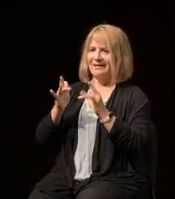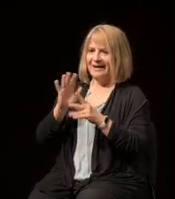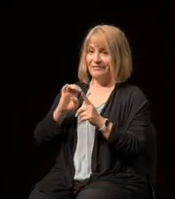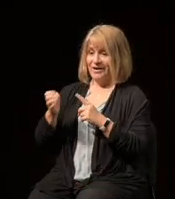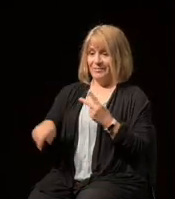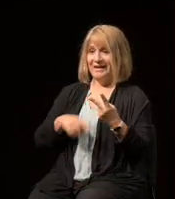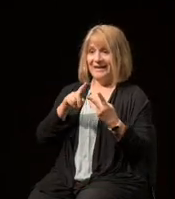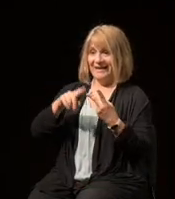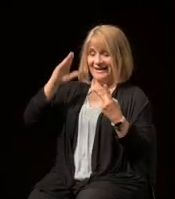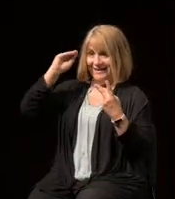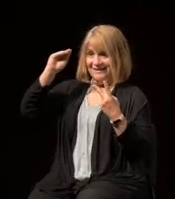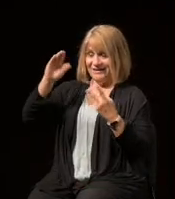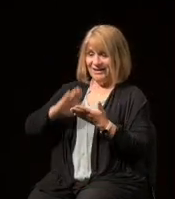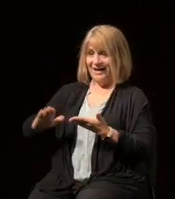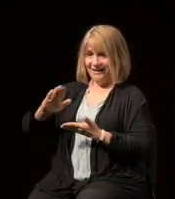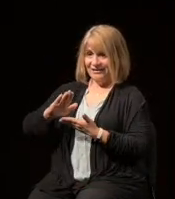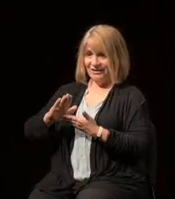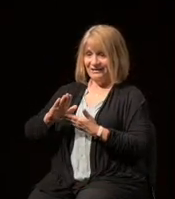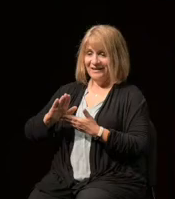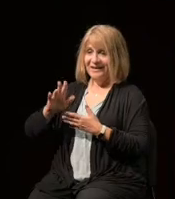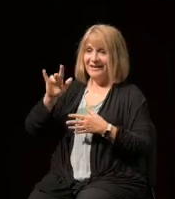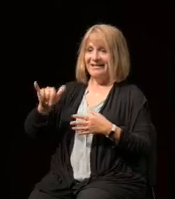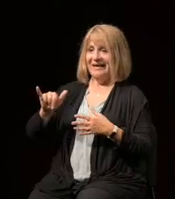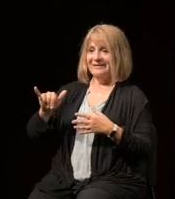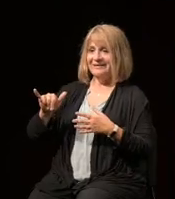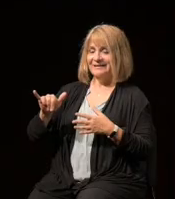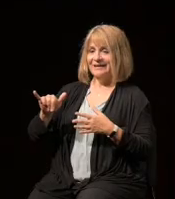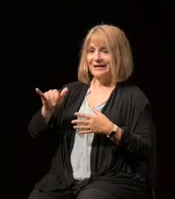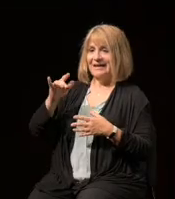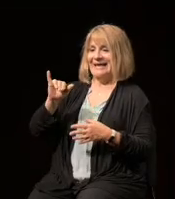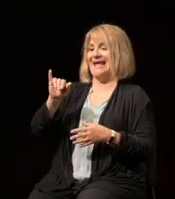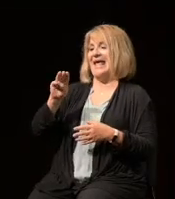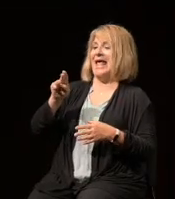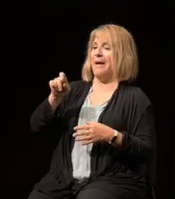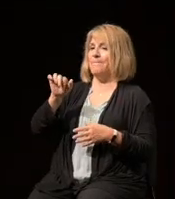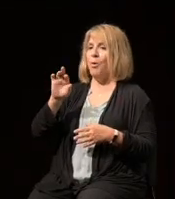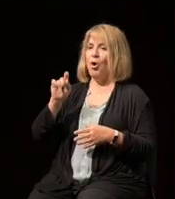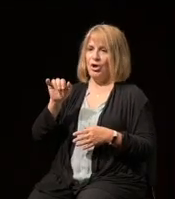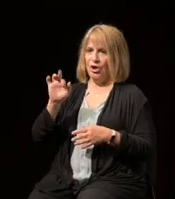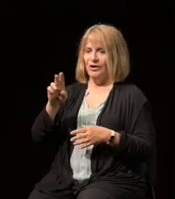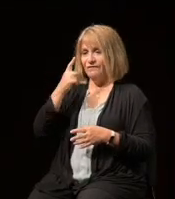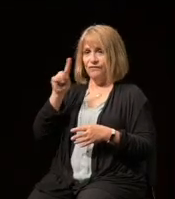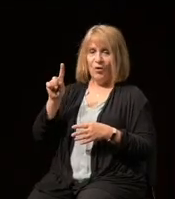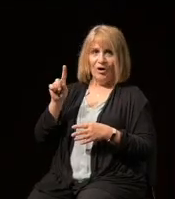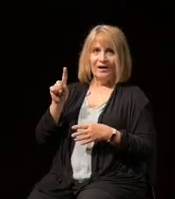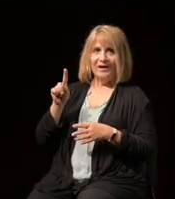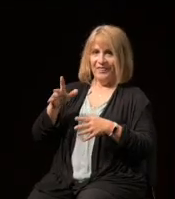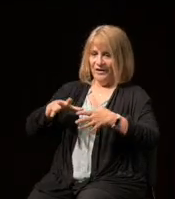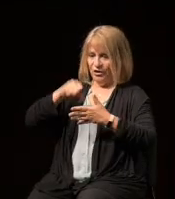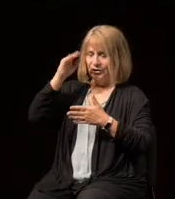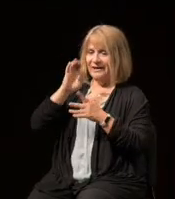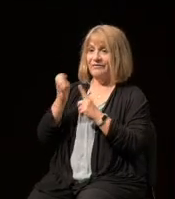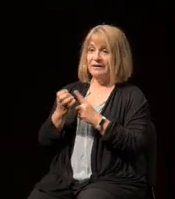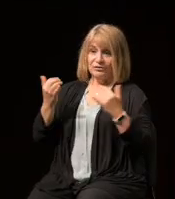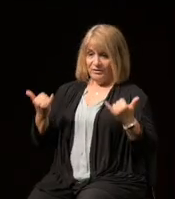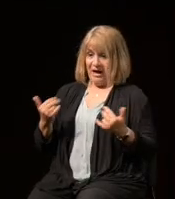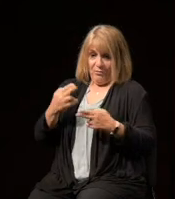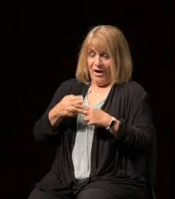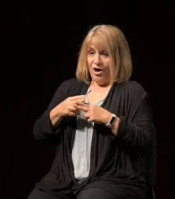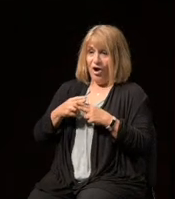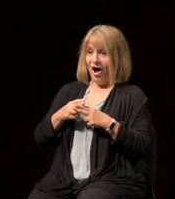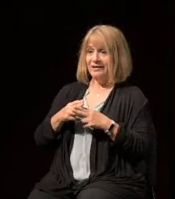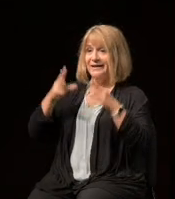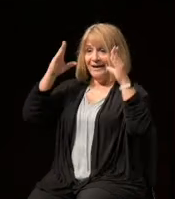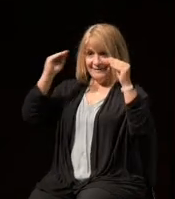teaching colleges, which can serve as importers in the online environment. So we are now a teaching college.